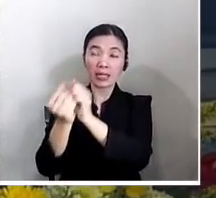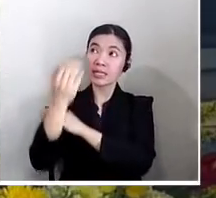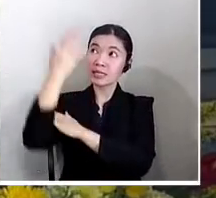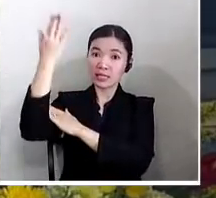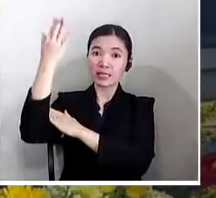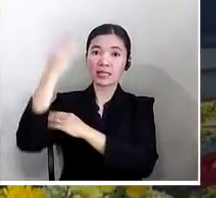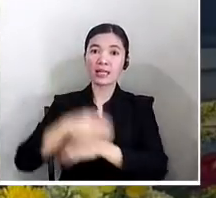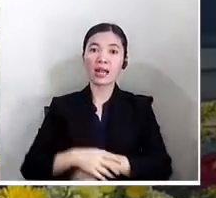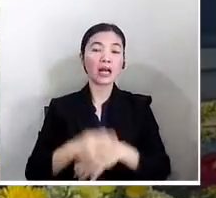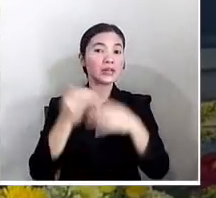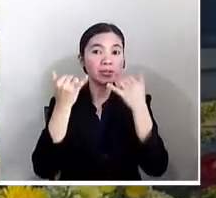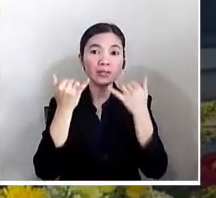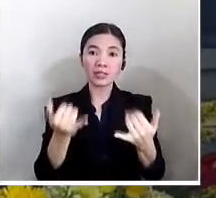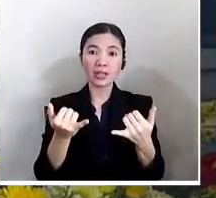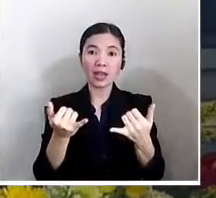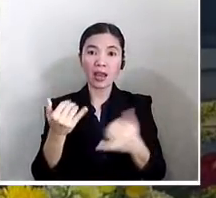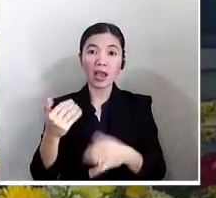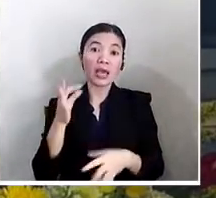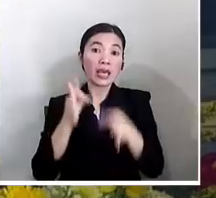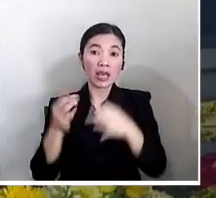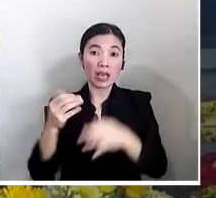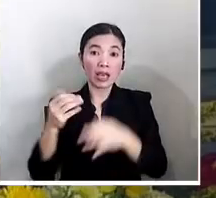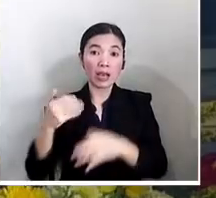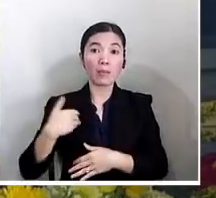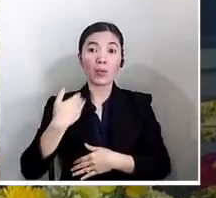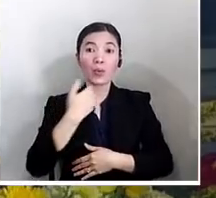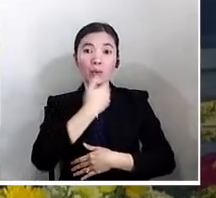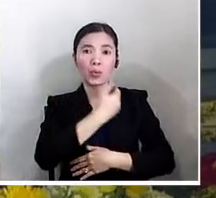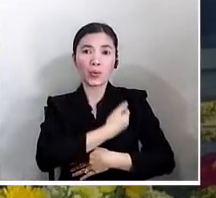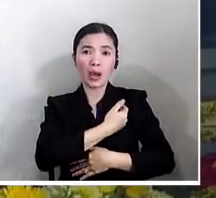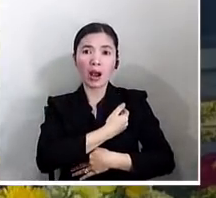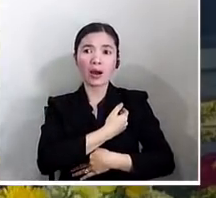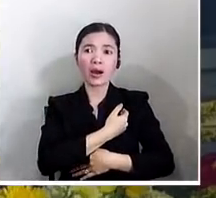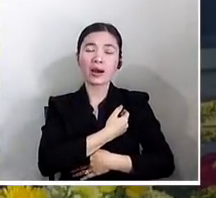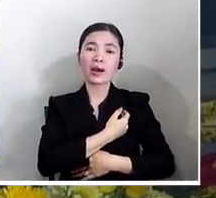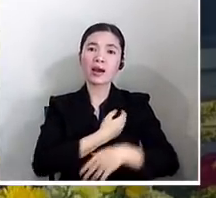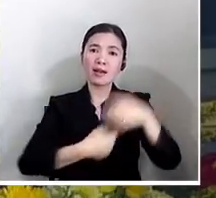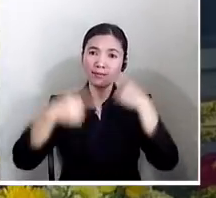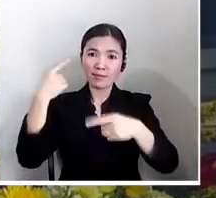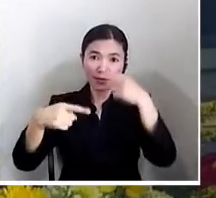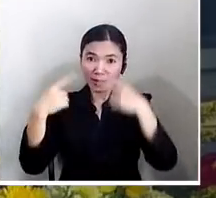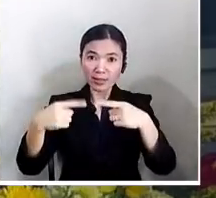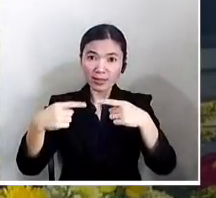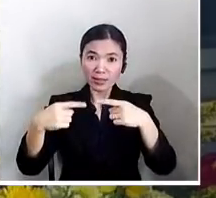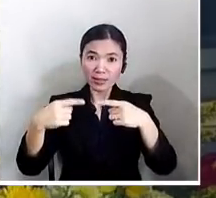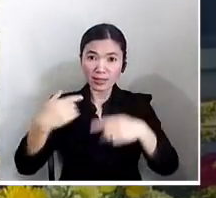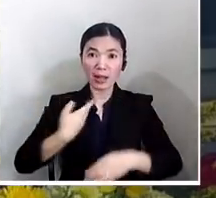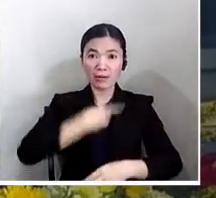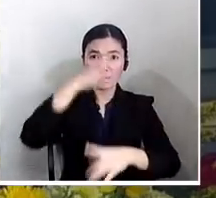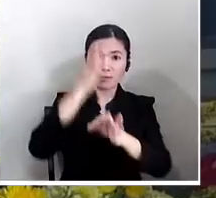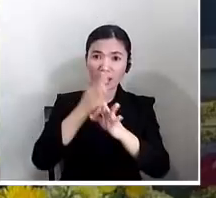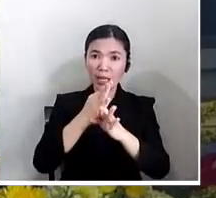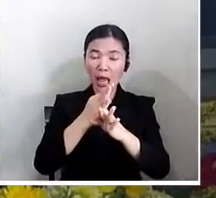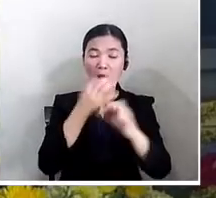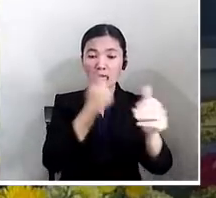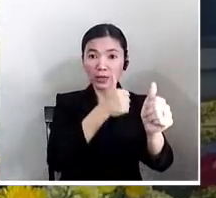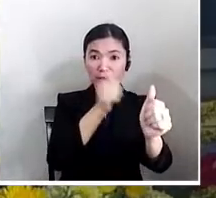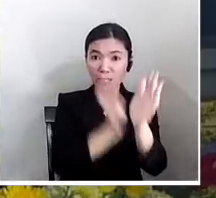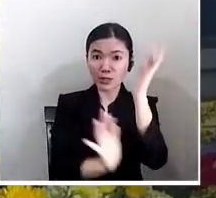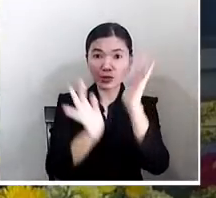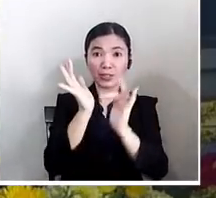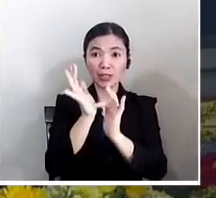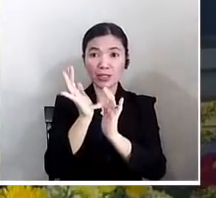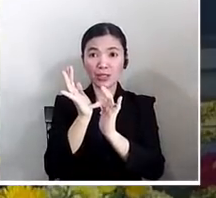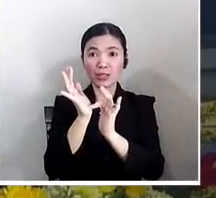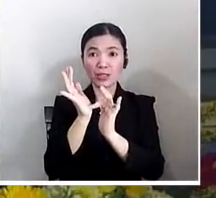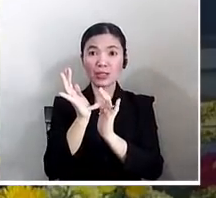Today, if we are confronted with our faith to follow Jesus to uncertainties,